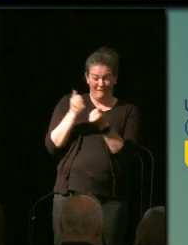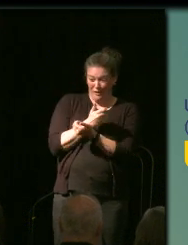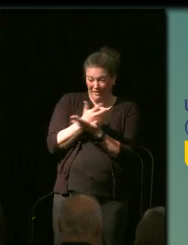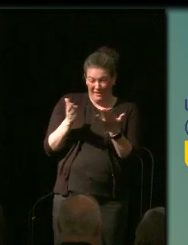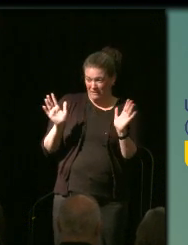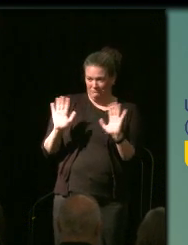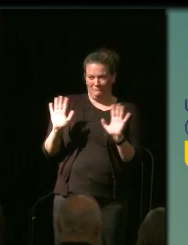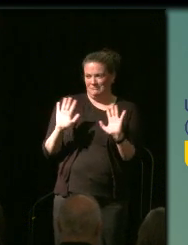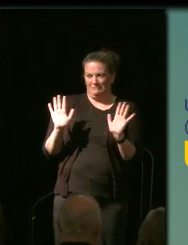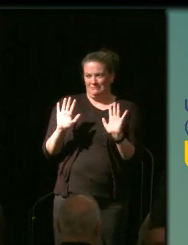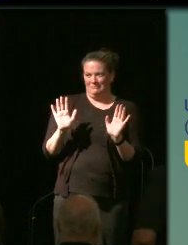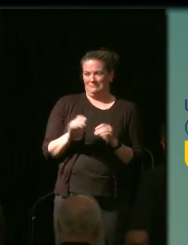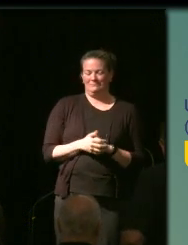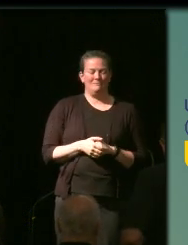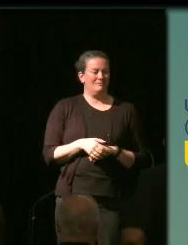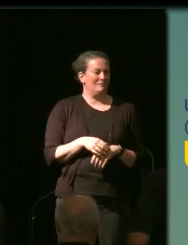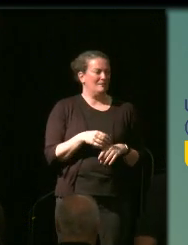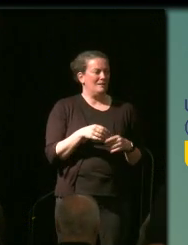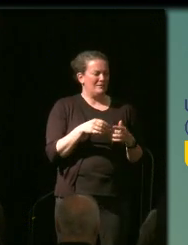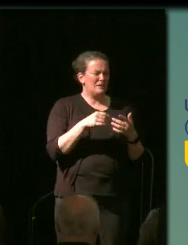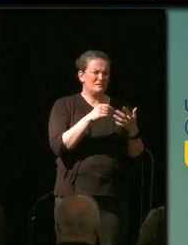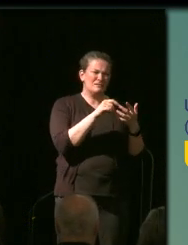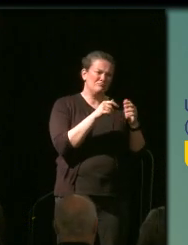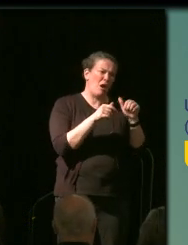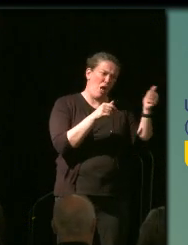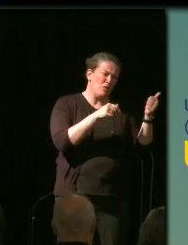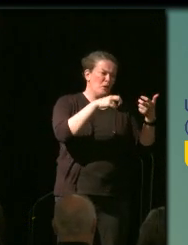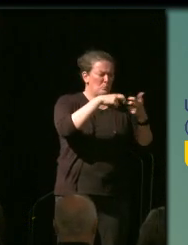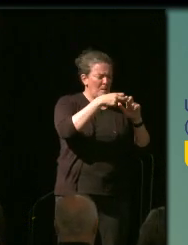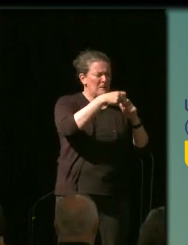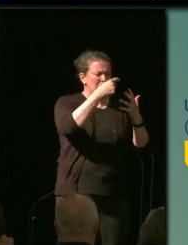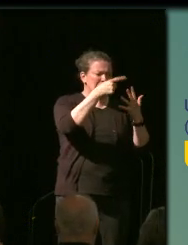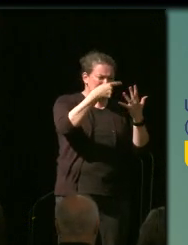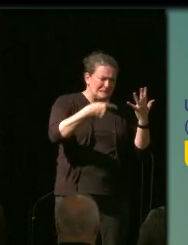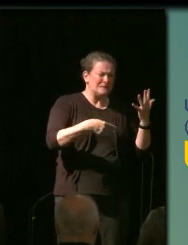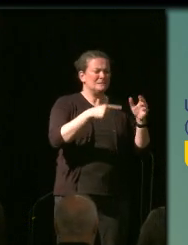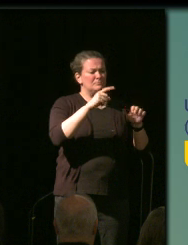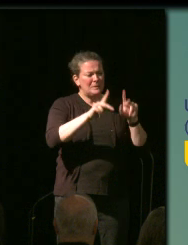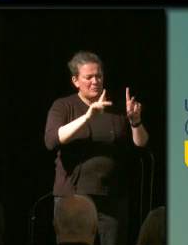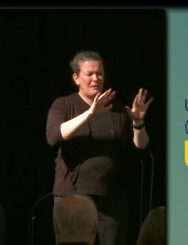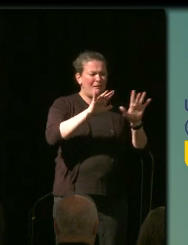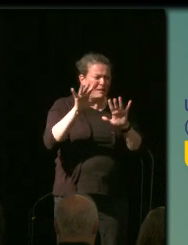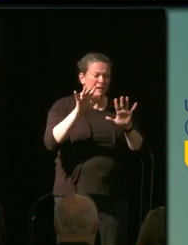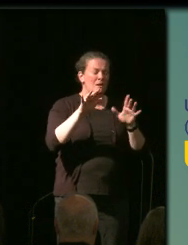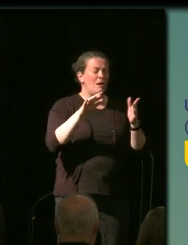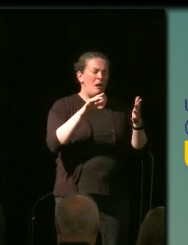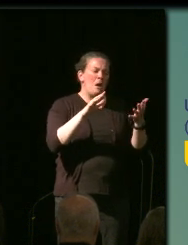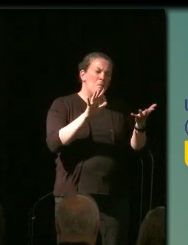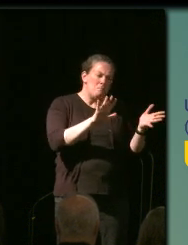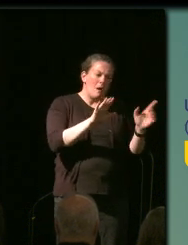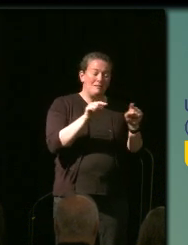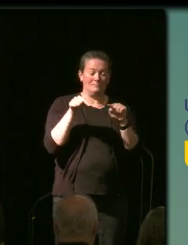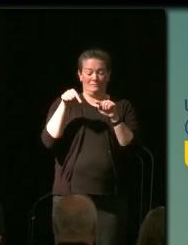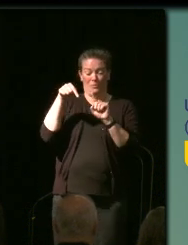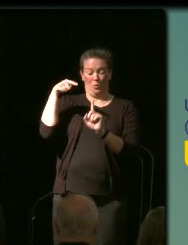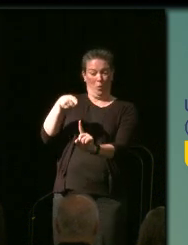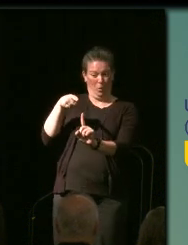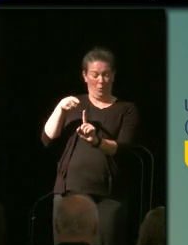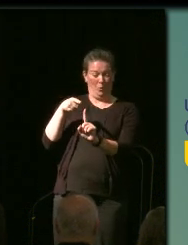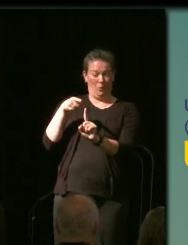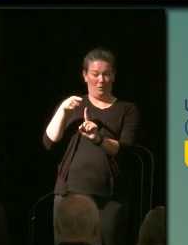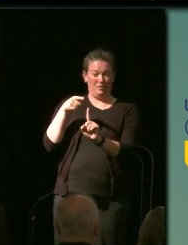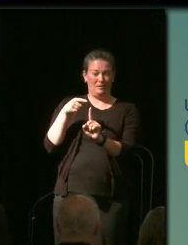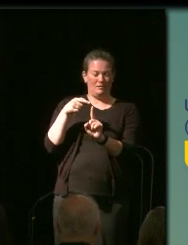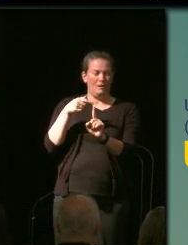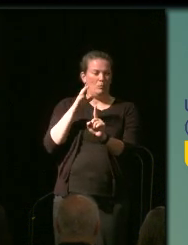FDA and, a couple other problems that I have to deal with every day, although Peter's not a problem. He's a lovely man. And, what we want to do here and why we want this trial to go